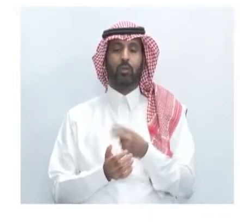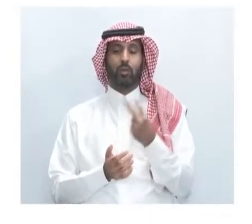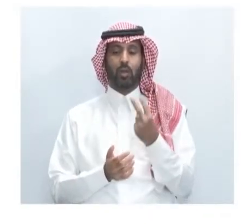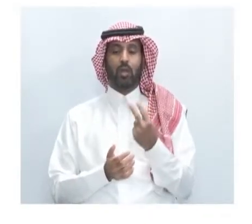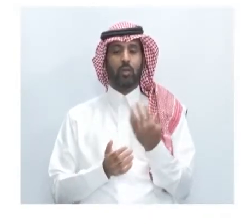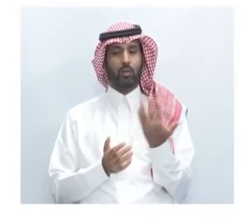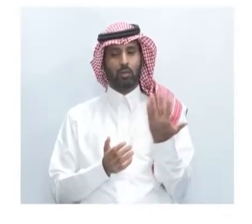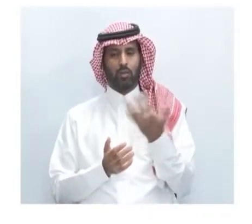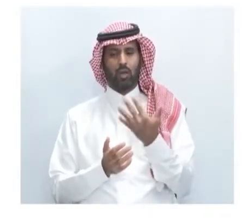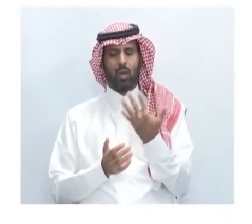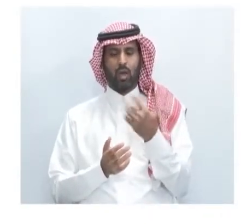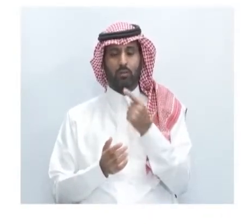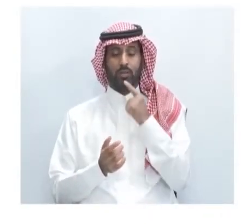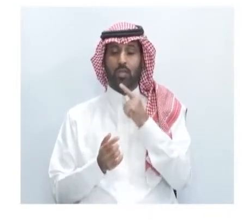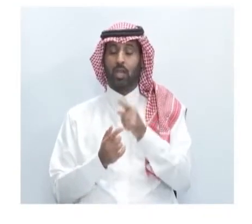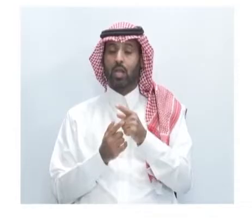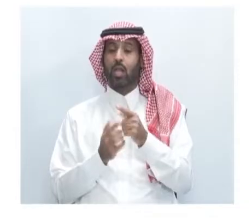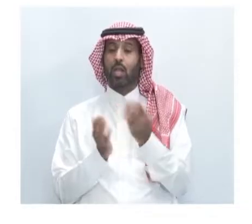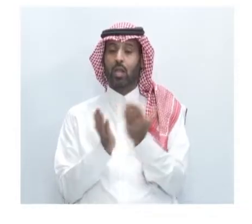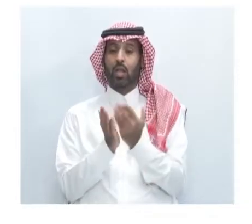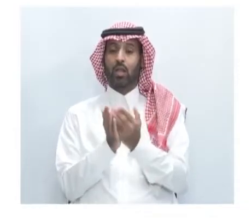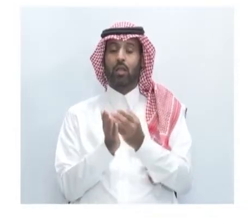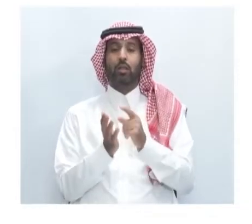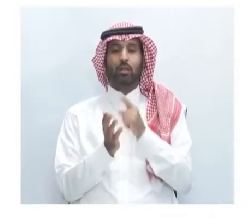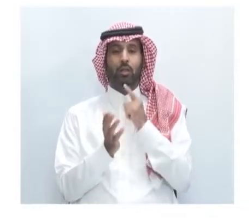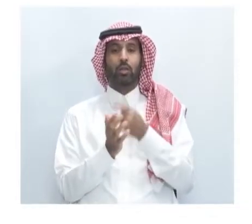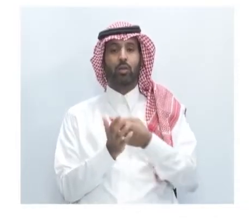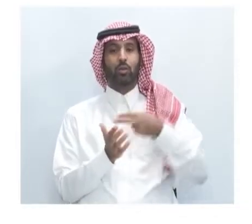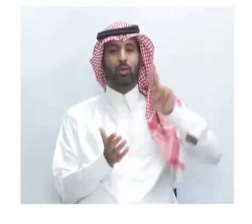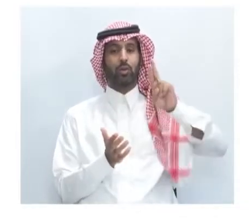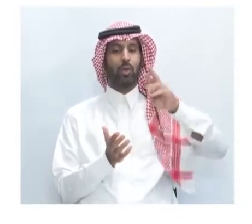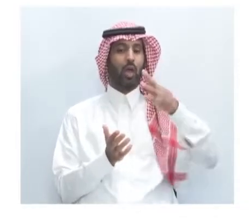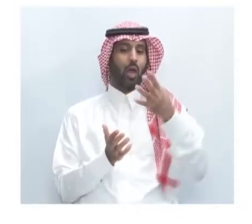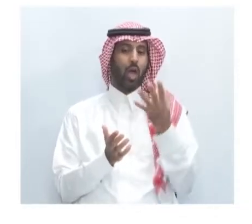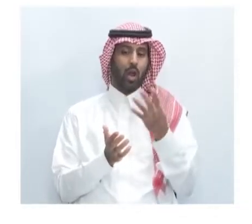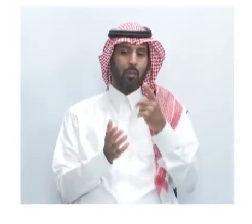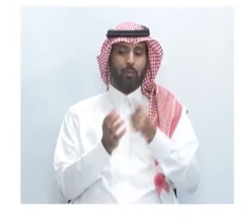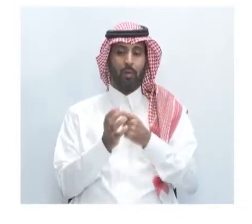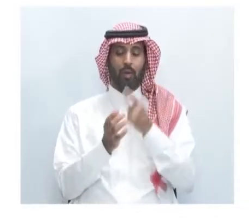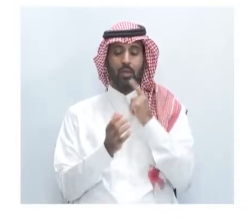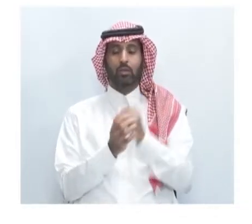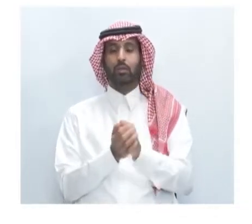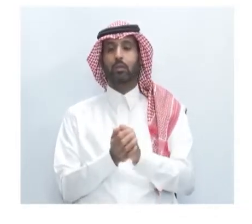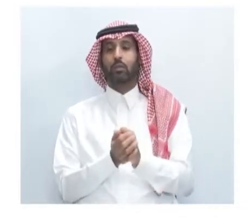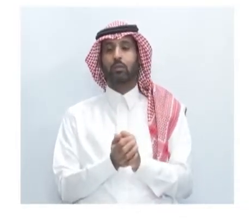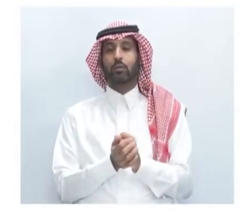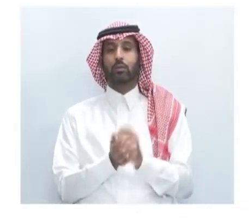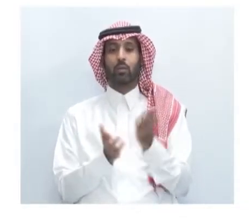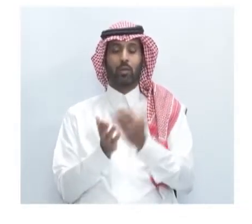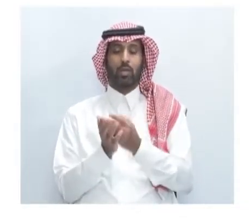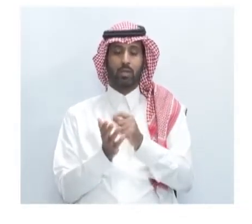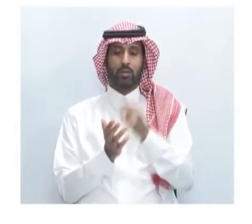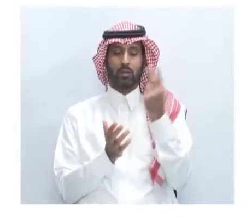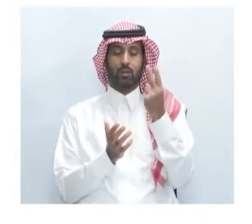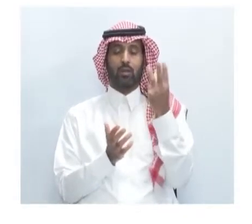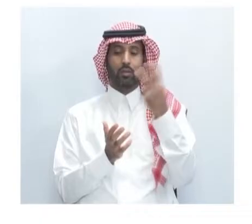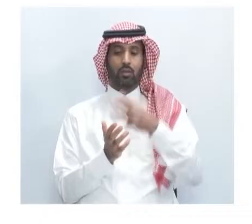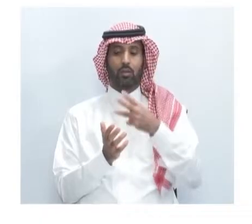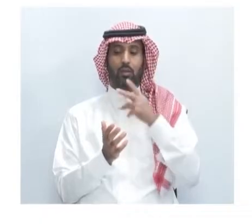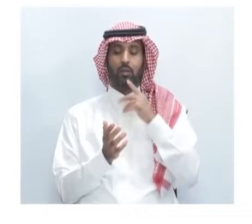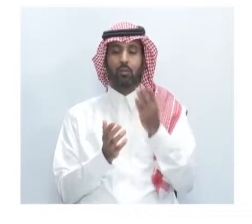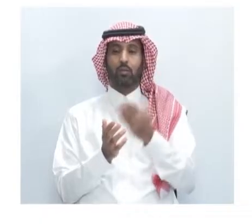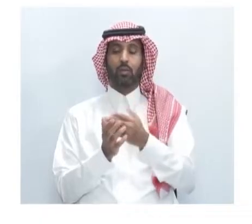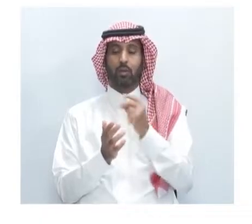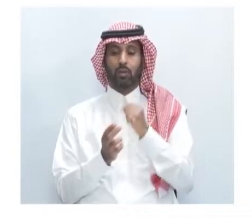Our lesson is Unit 4, Beautiful Nature, Words in Action, pages 32 and 33. My name is Badr